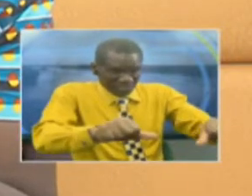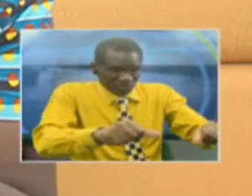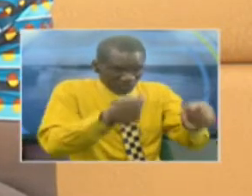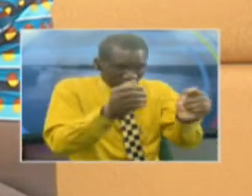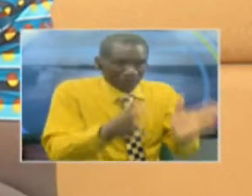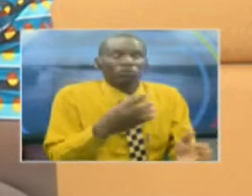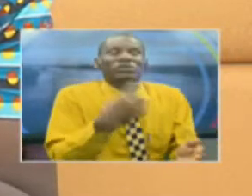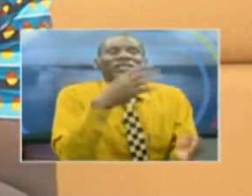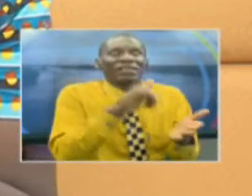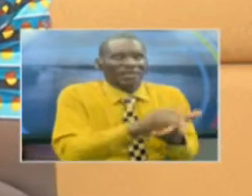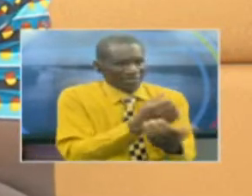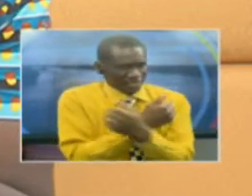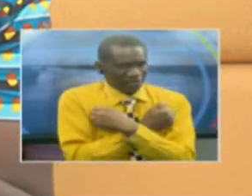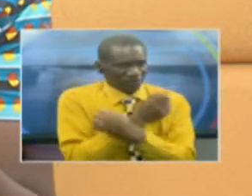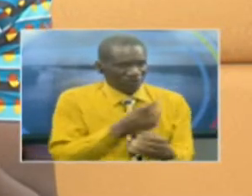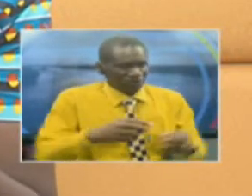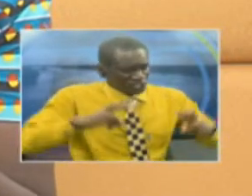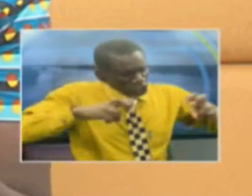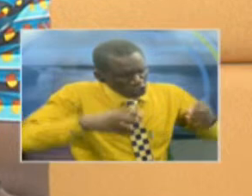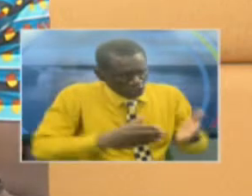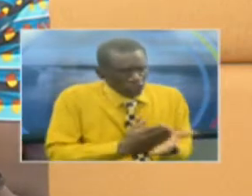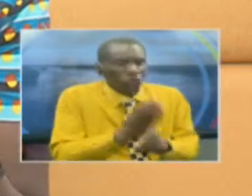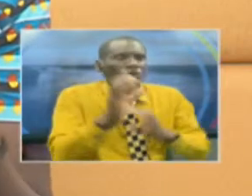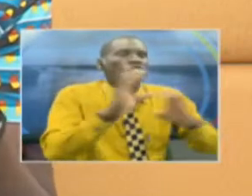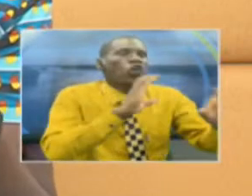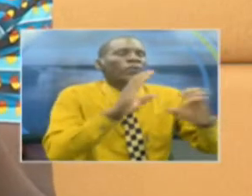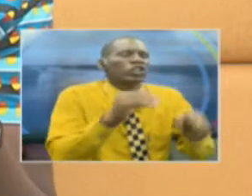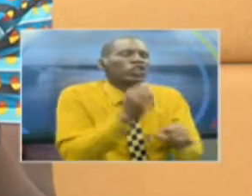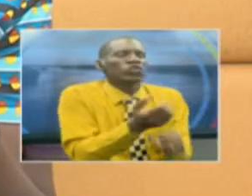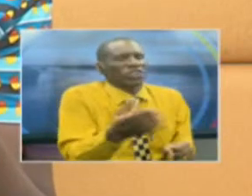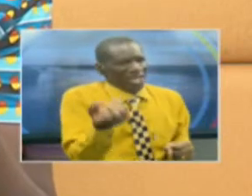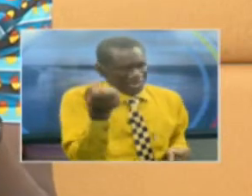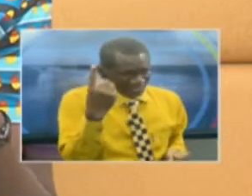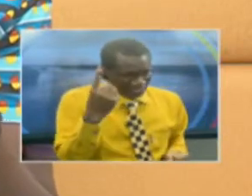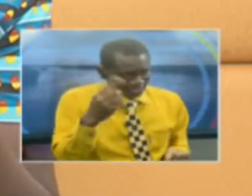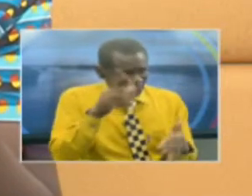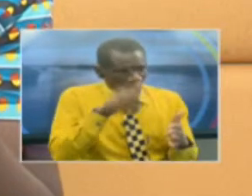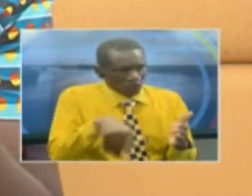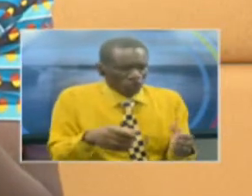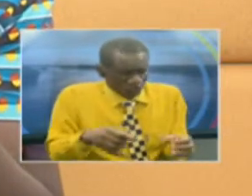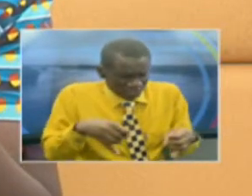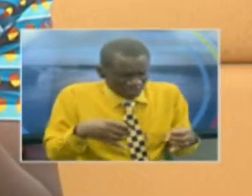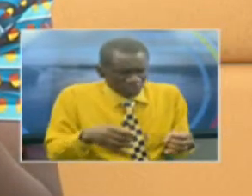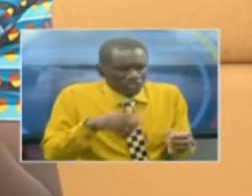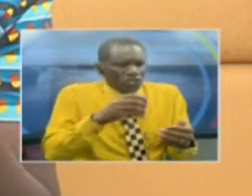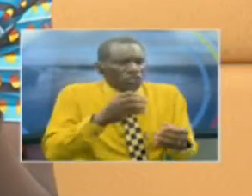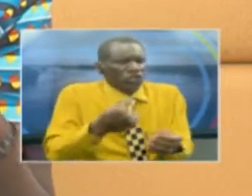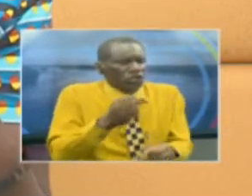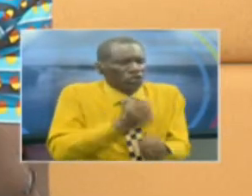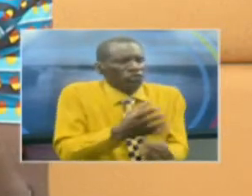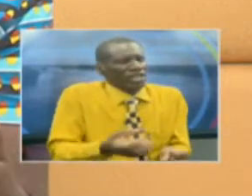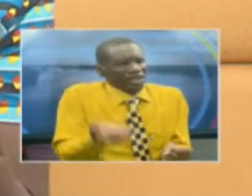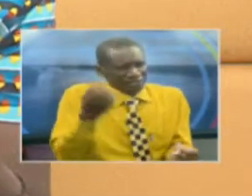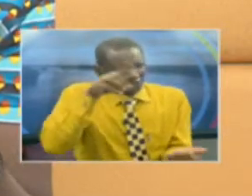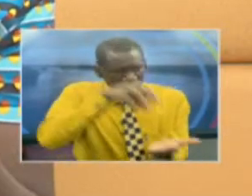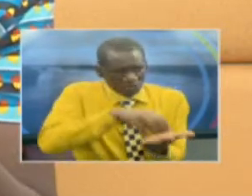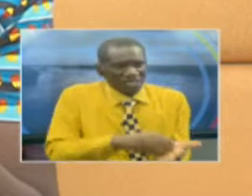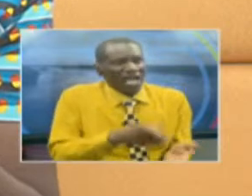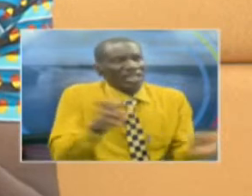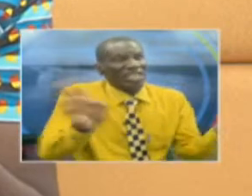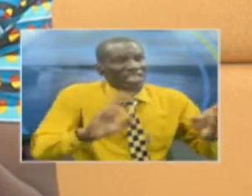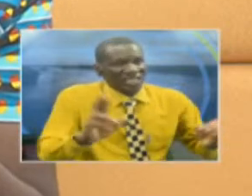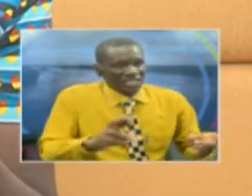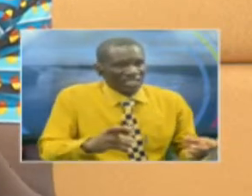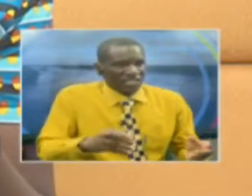and look through communication. Do they understand what you're dealing with? Are they ready to fit in? Look at